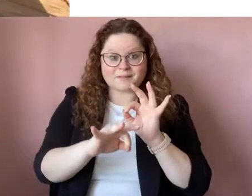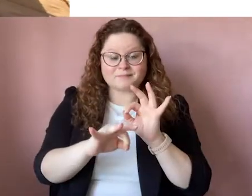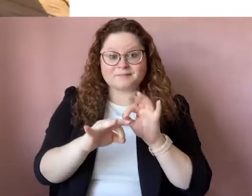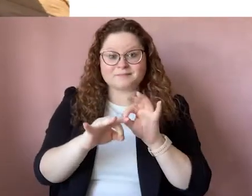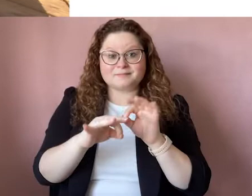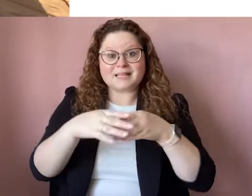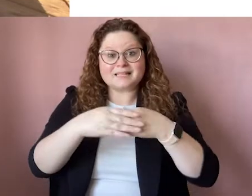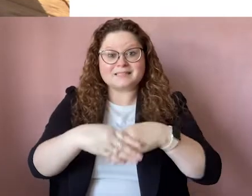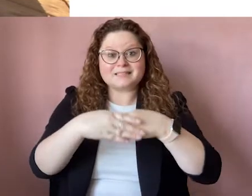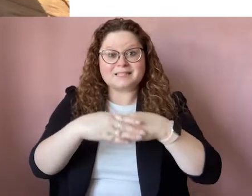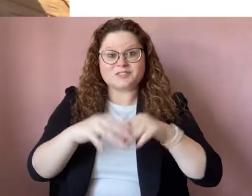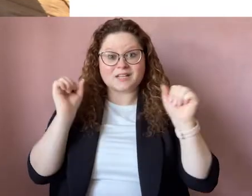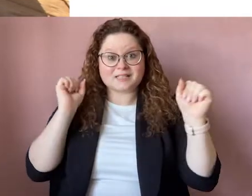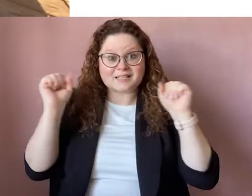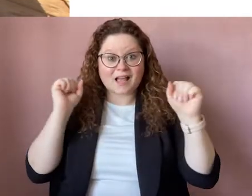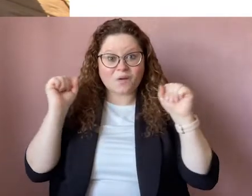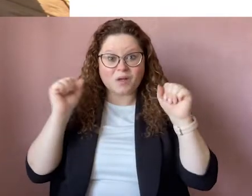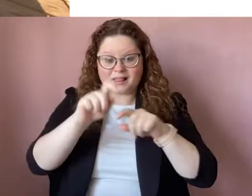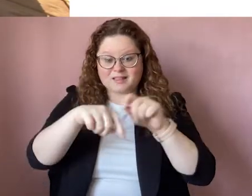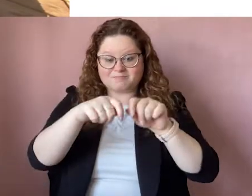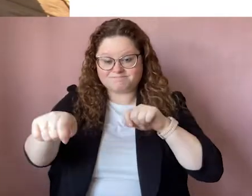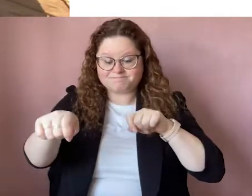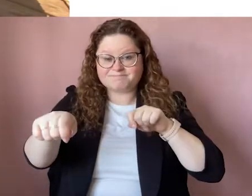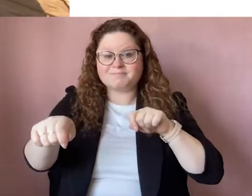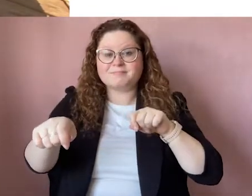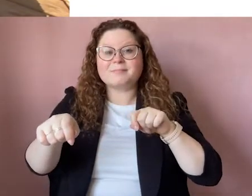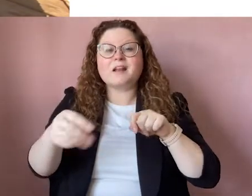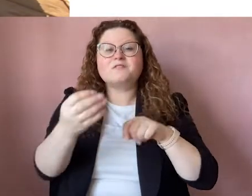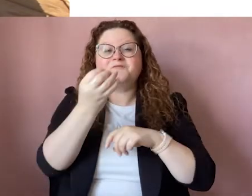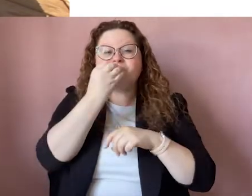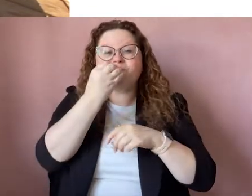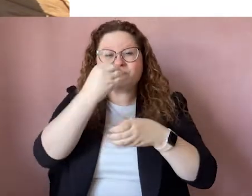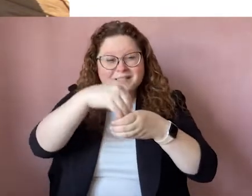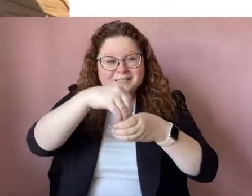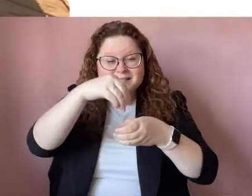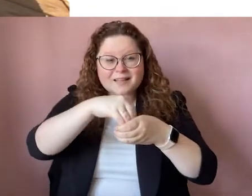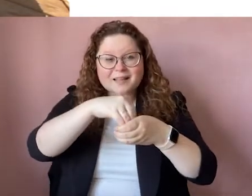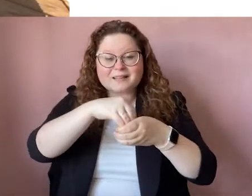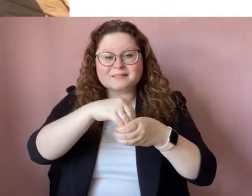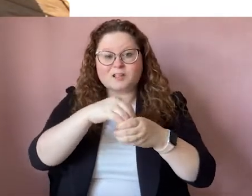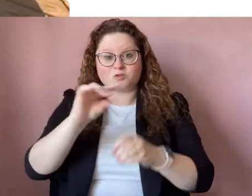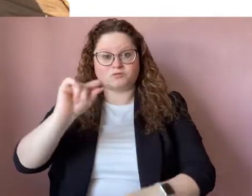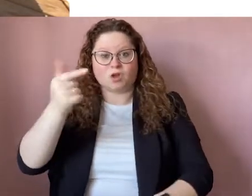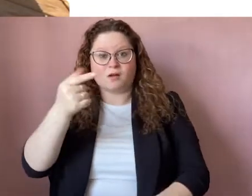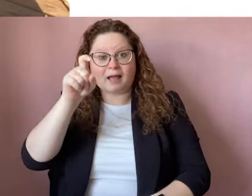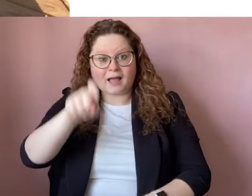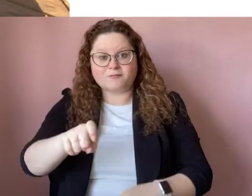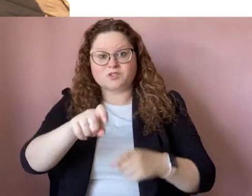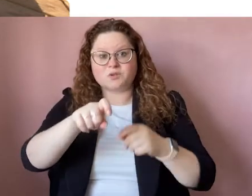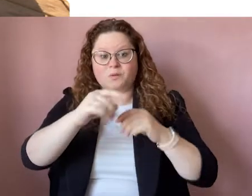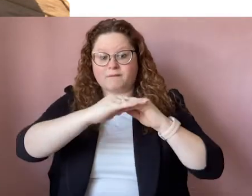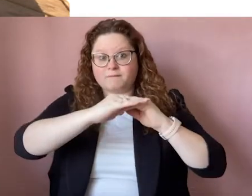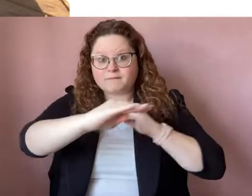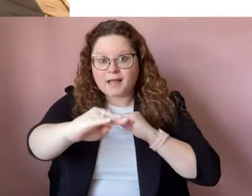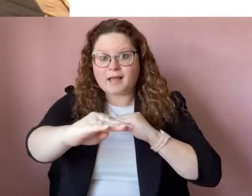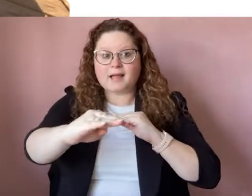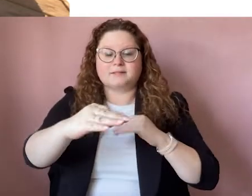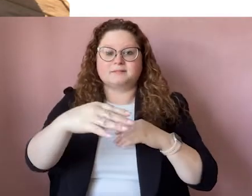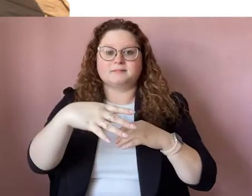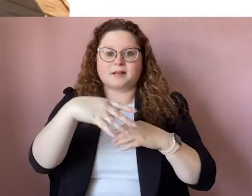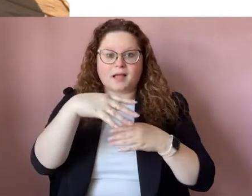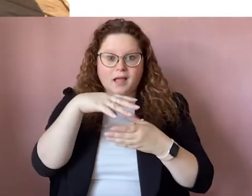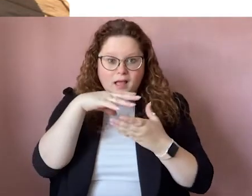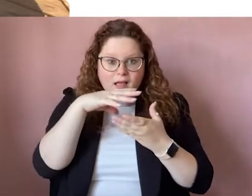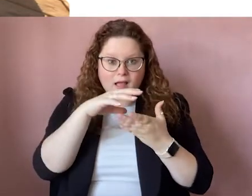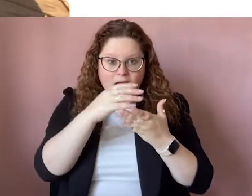that's knotted. You can hide kibble in there. They've got to unknot the dish towel and then unroll everything to access